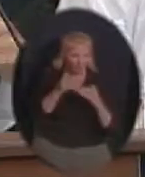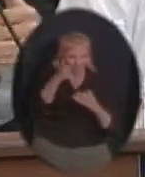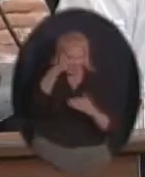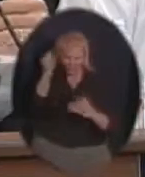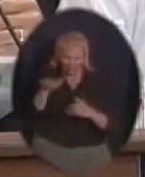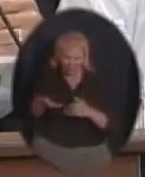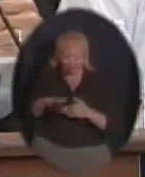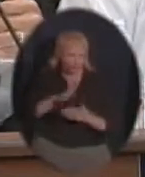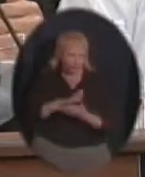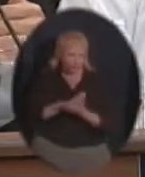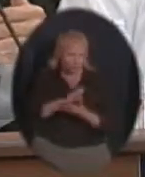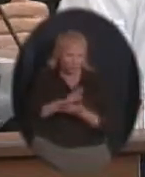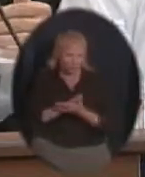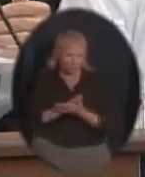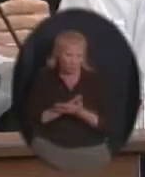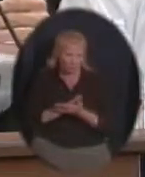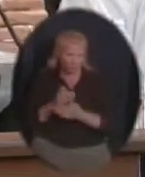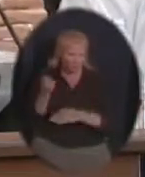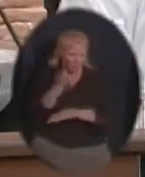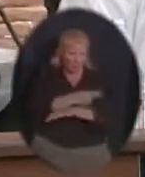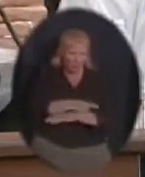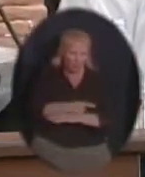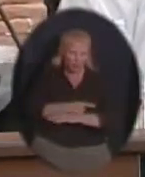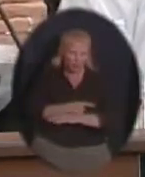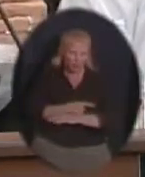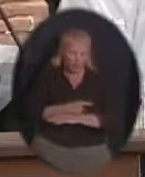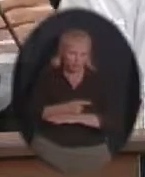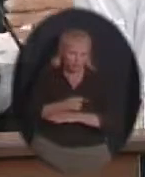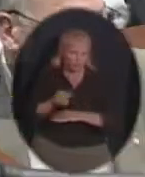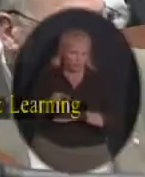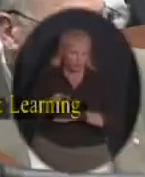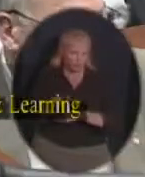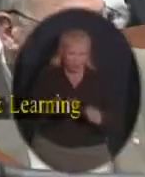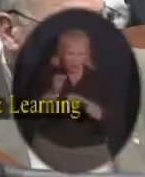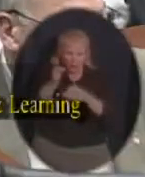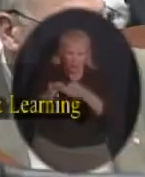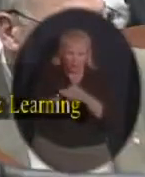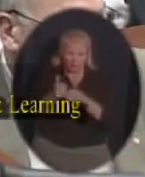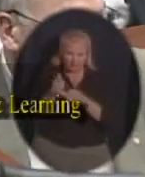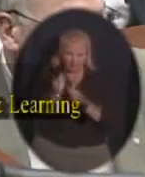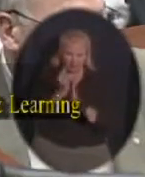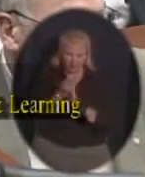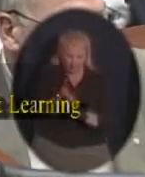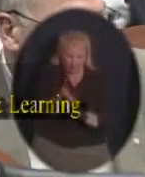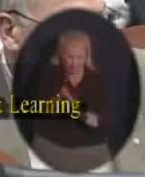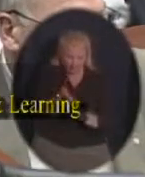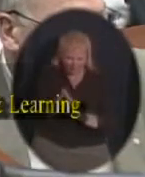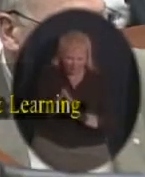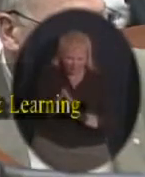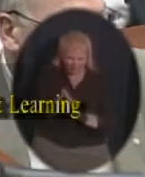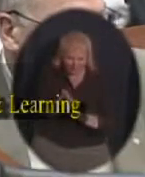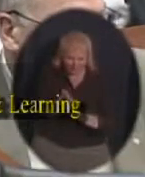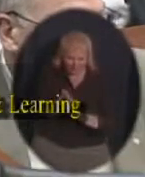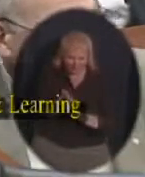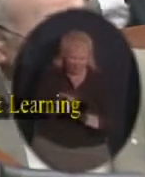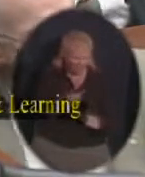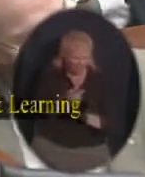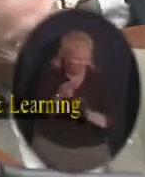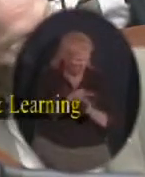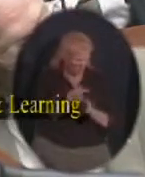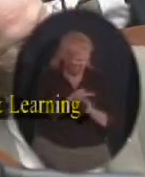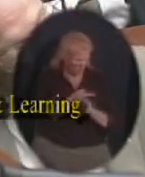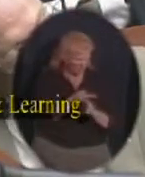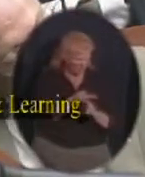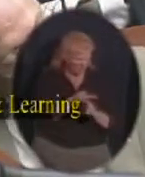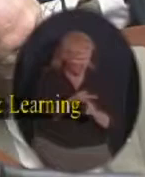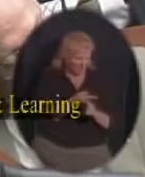was 10 minutes longer. Is it 10 minutes? It's 10 minutes longer for the student day. It is the same contractual day for teachers